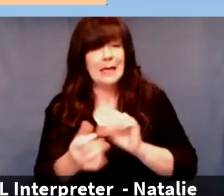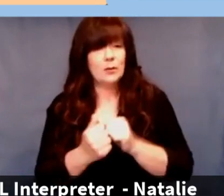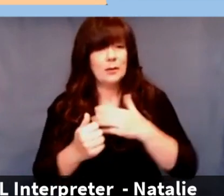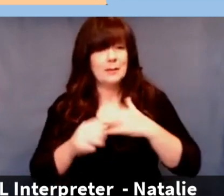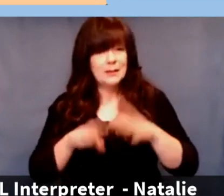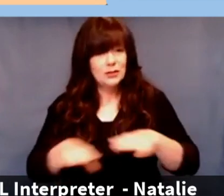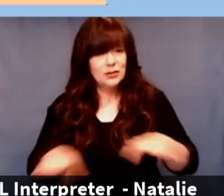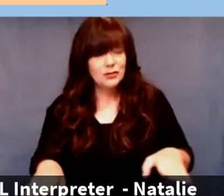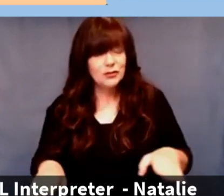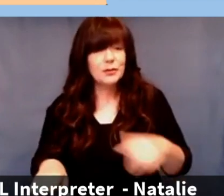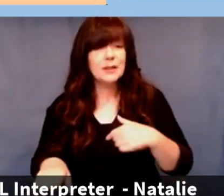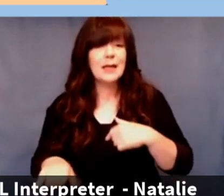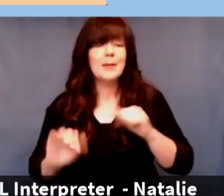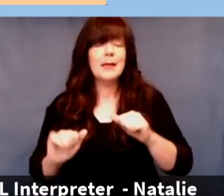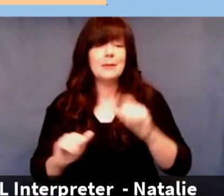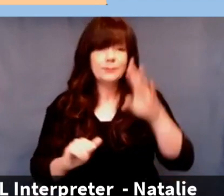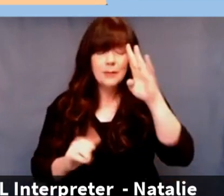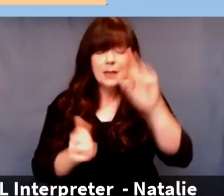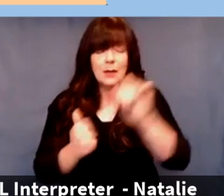been able to really